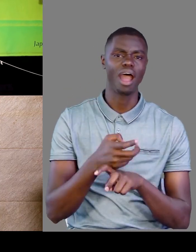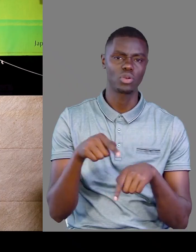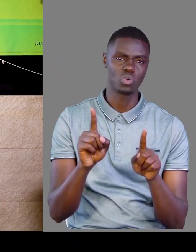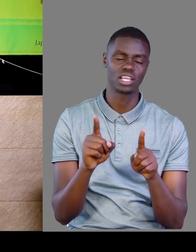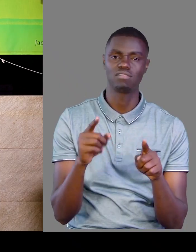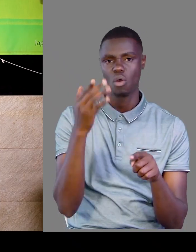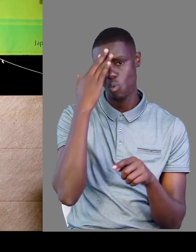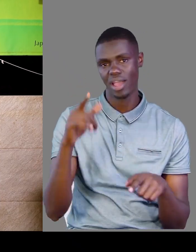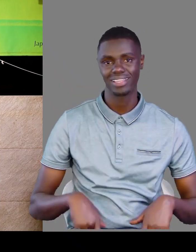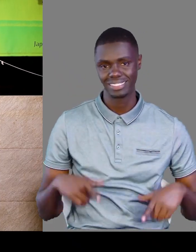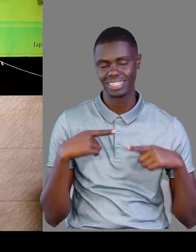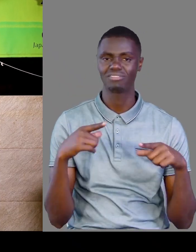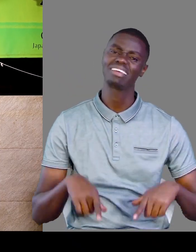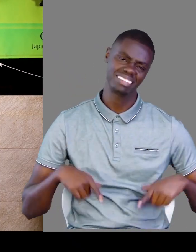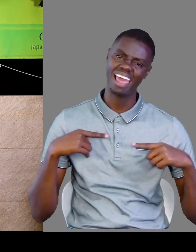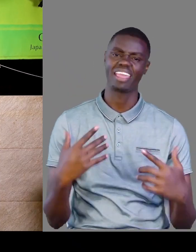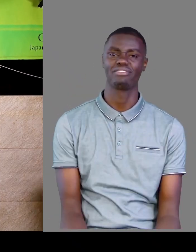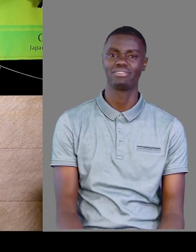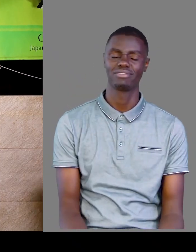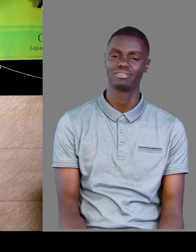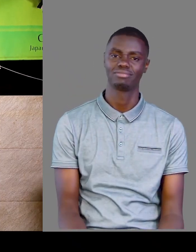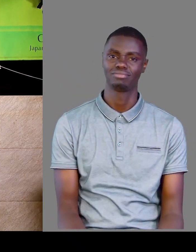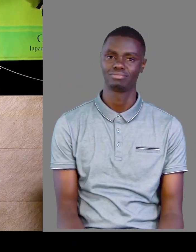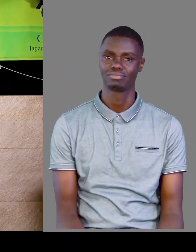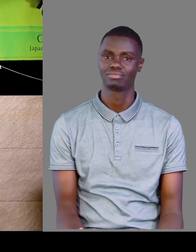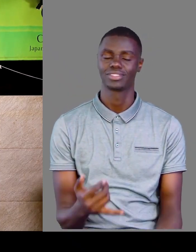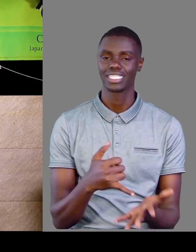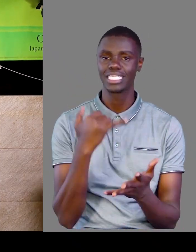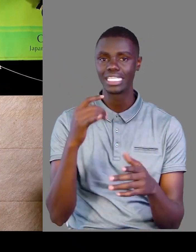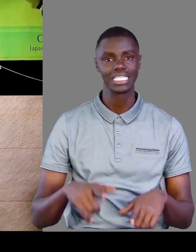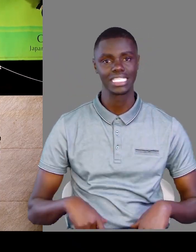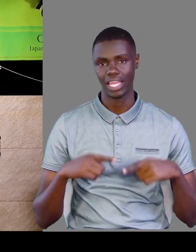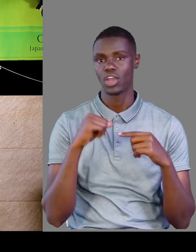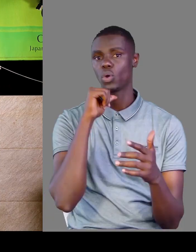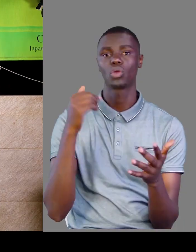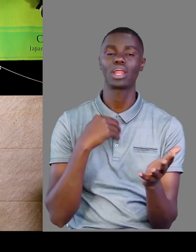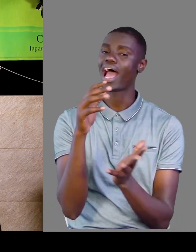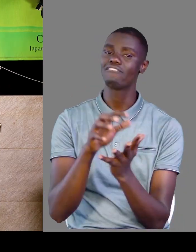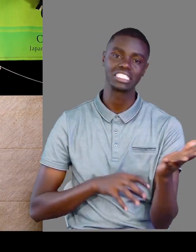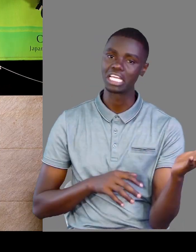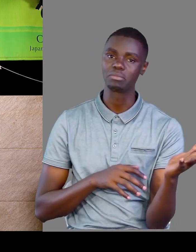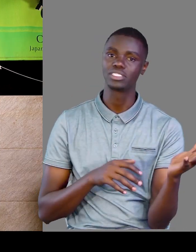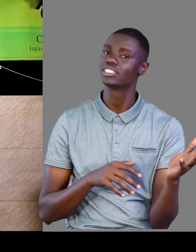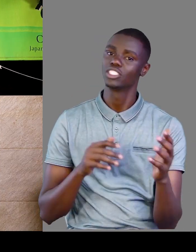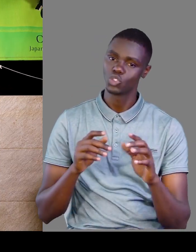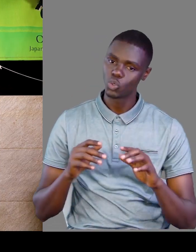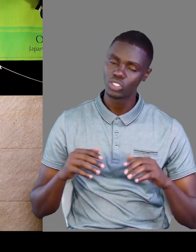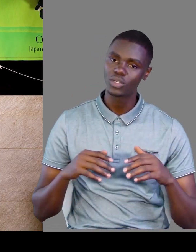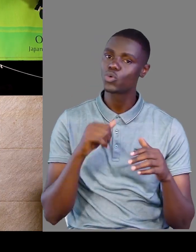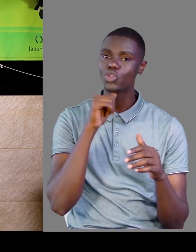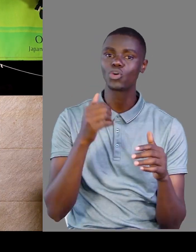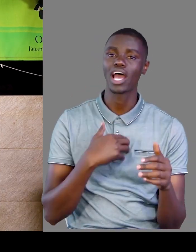yourself, because it's life. See, it's silly life. Yeah, it is what it is. Hatuna script. We're going as we're going.